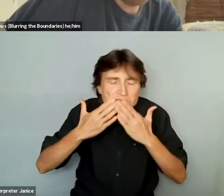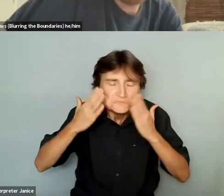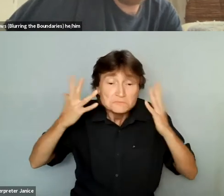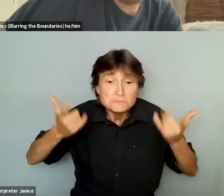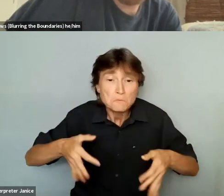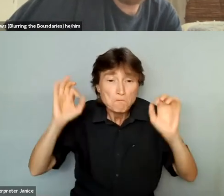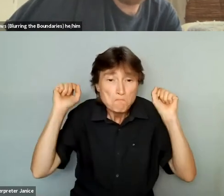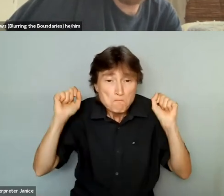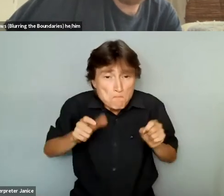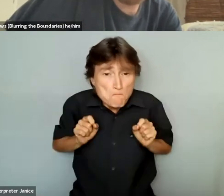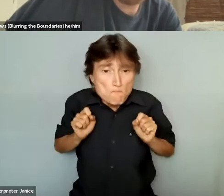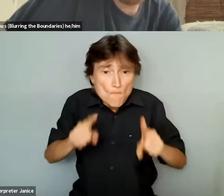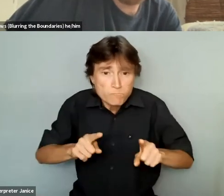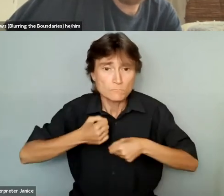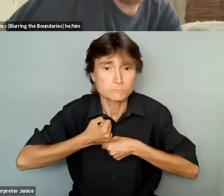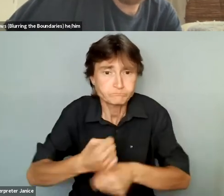That was,